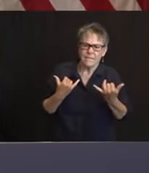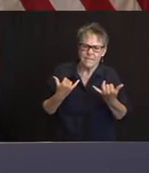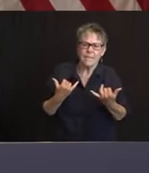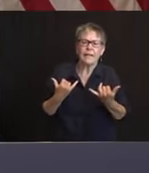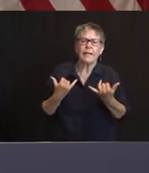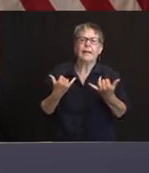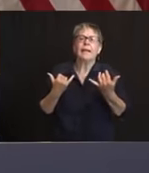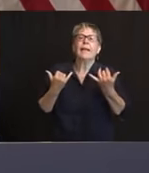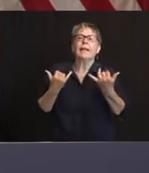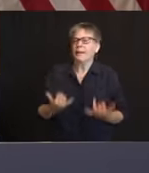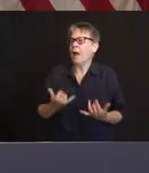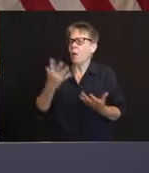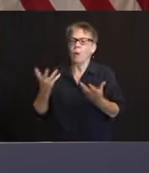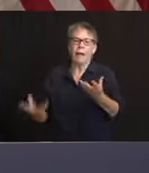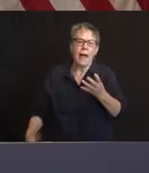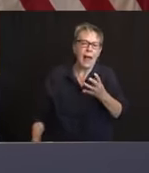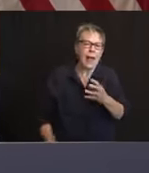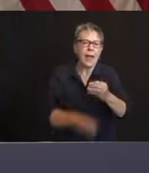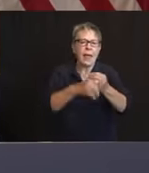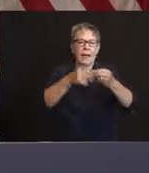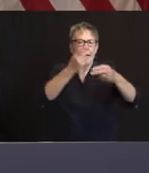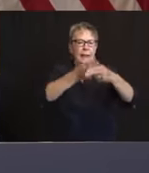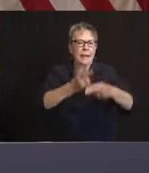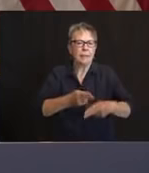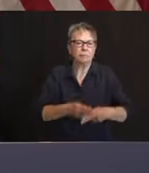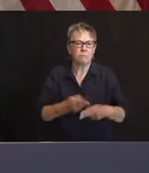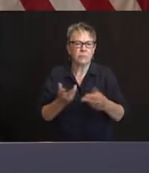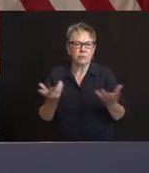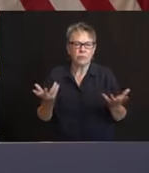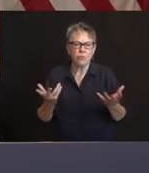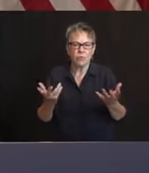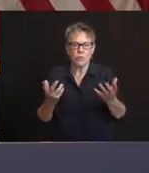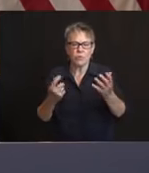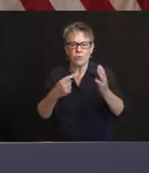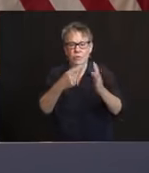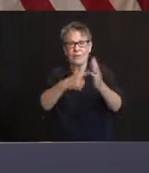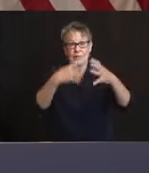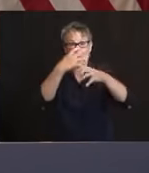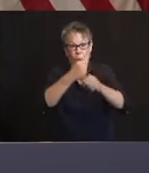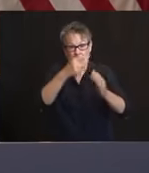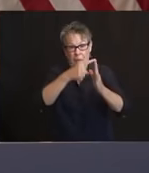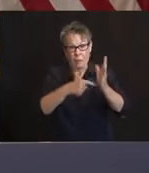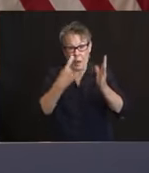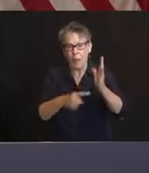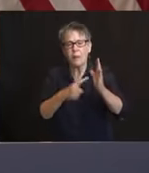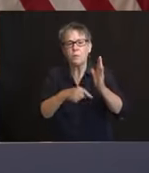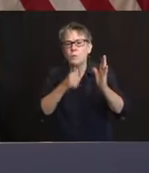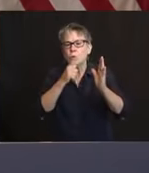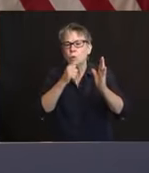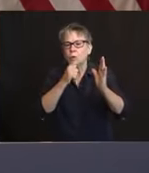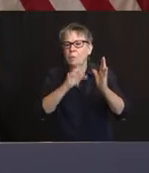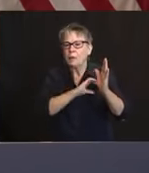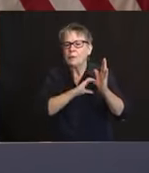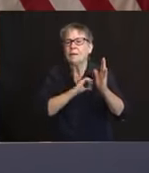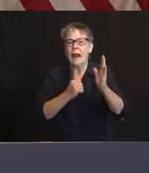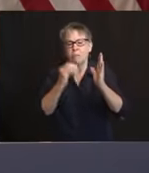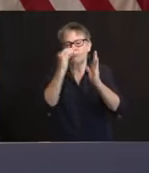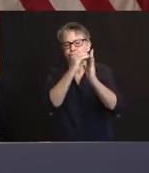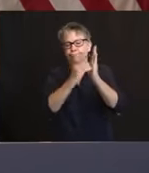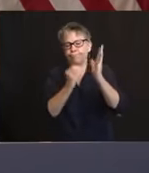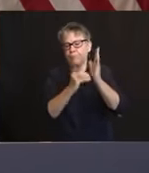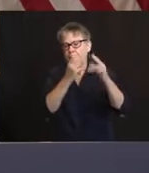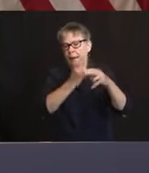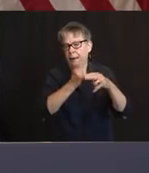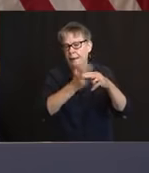in our several weeks of discussions in public forums, We talk about embracing the